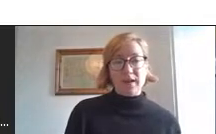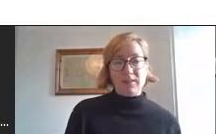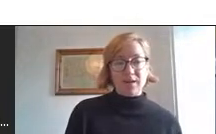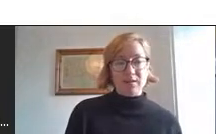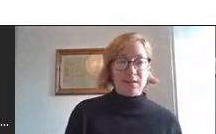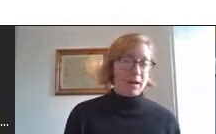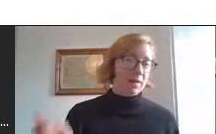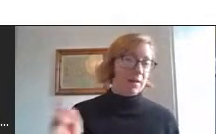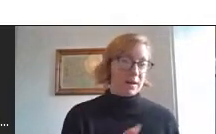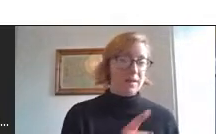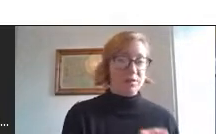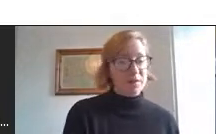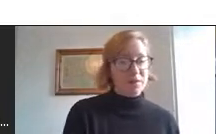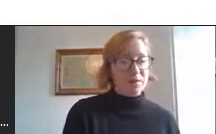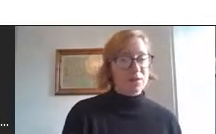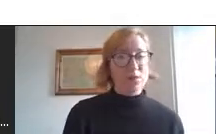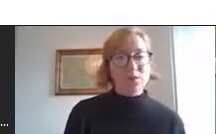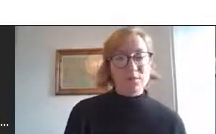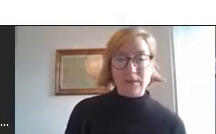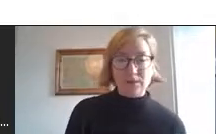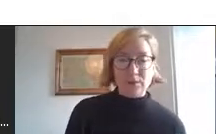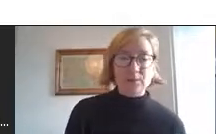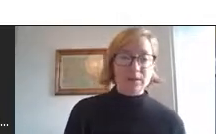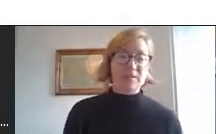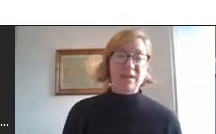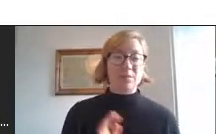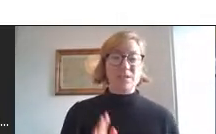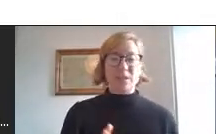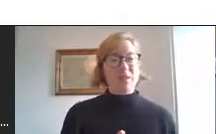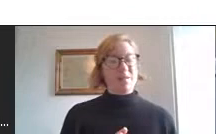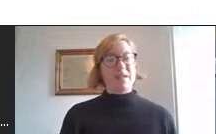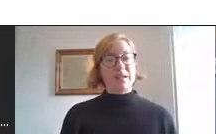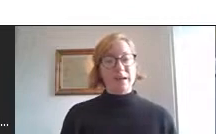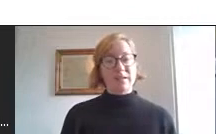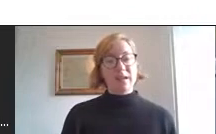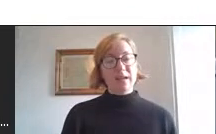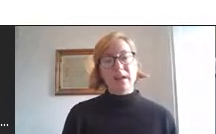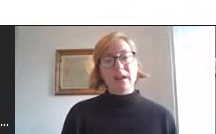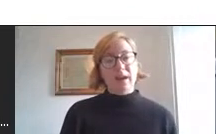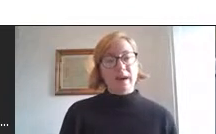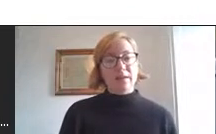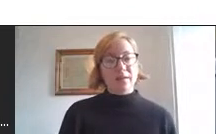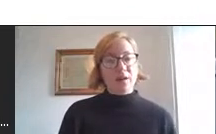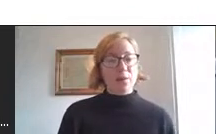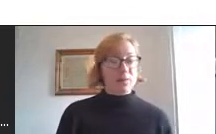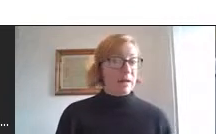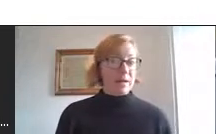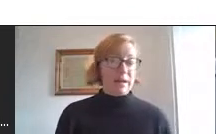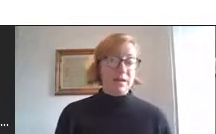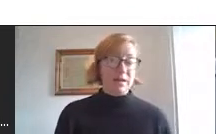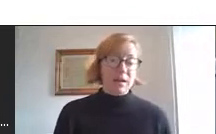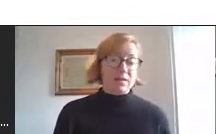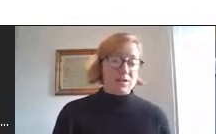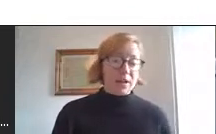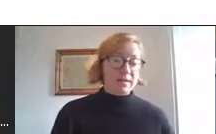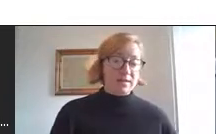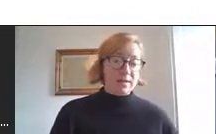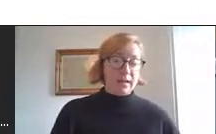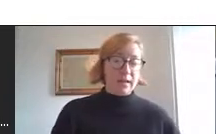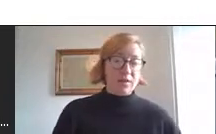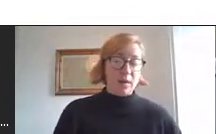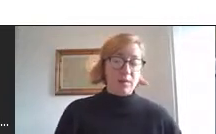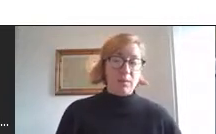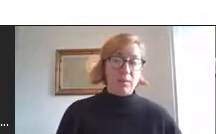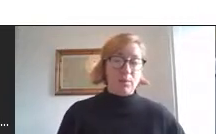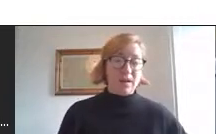for are, so there is the Selective Mutism Resource Manual, which is absolutely fantastic, and I would really